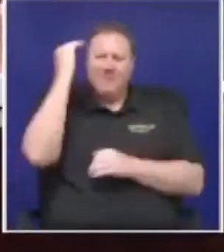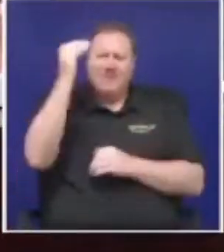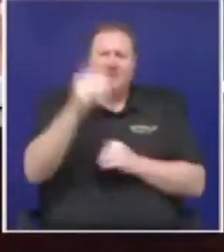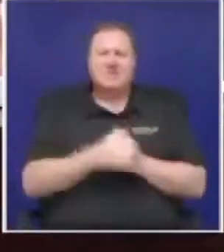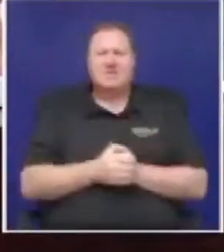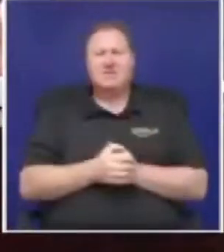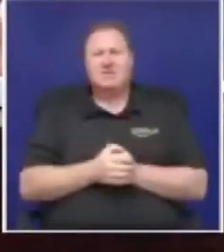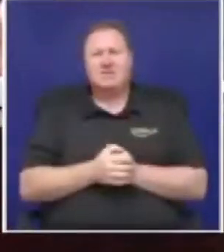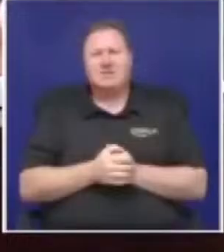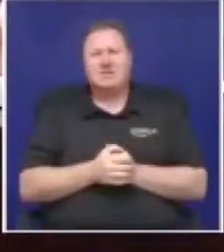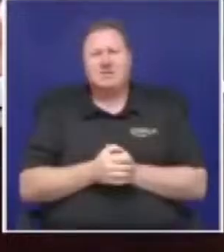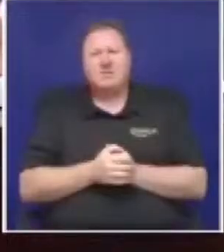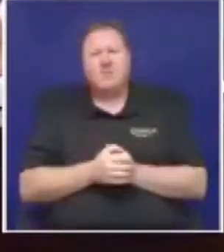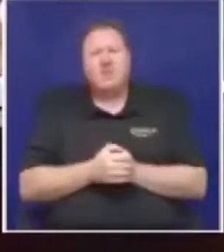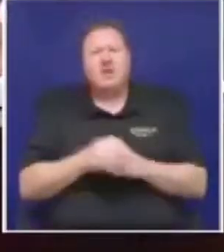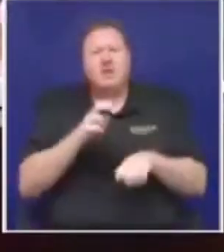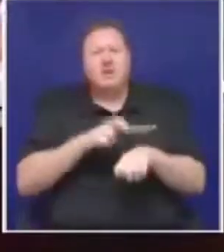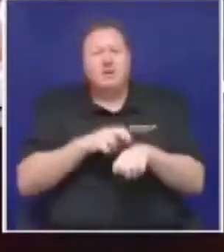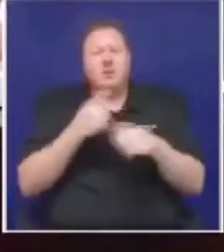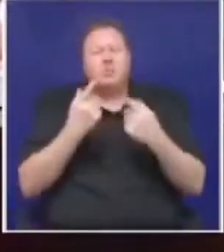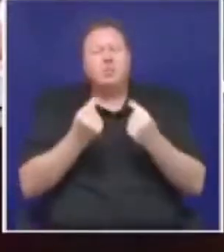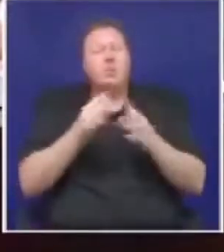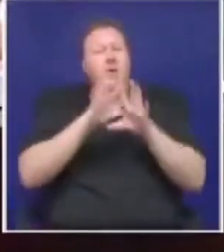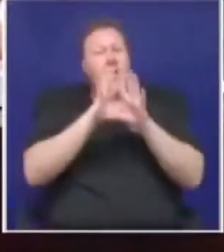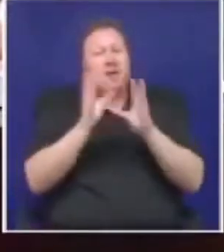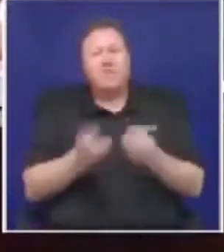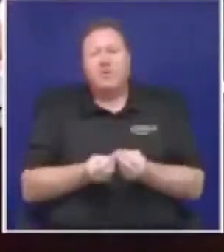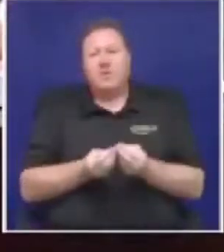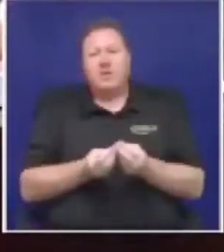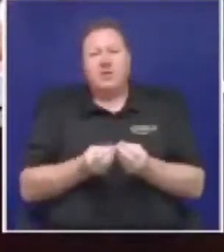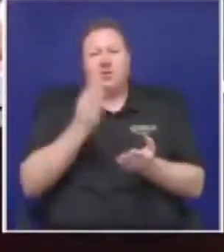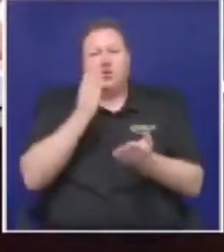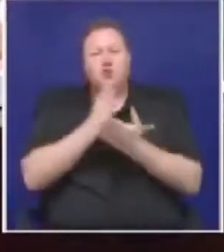And therefore, we need to do everything to ensure that